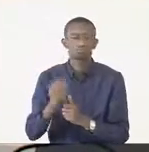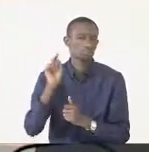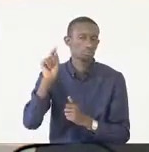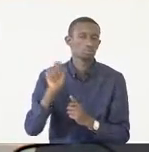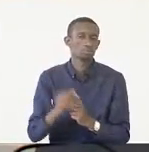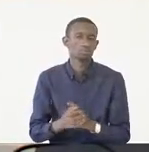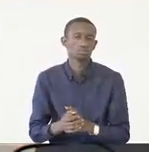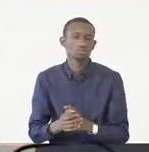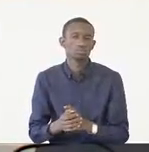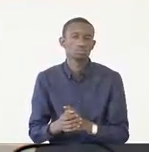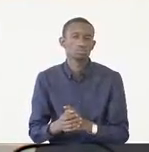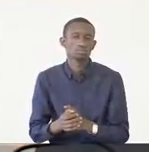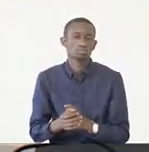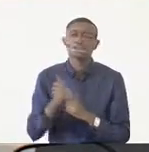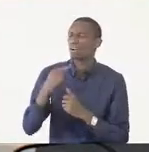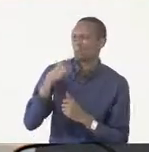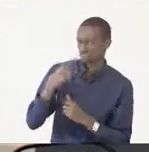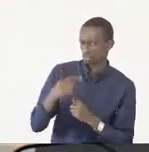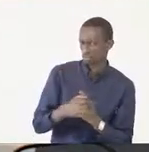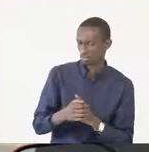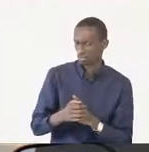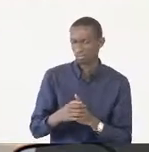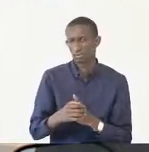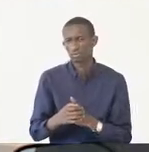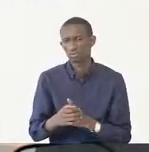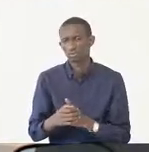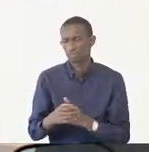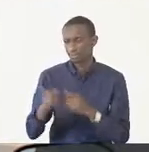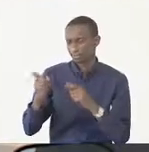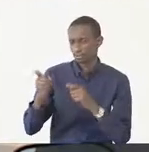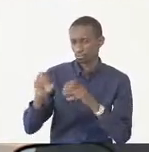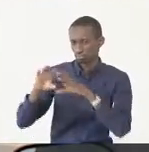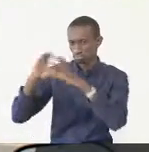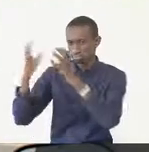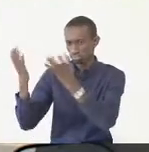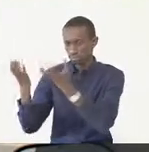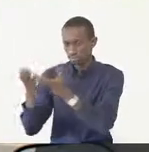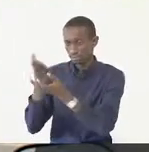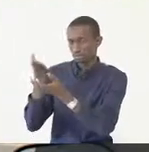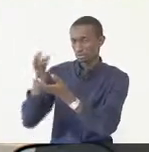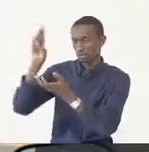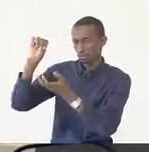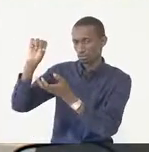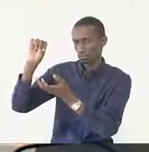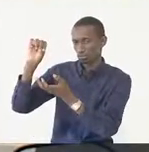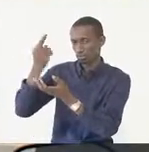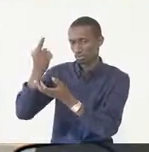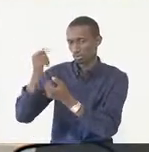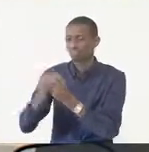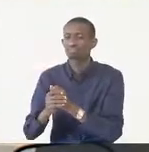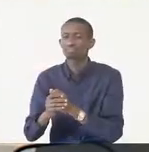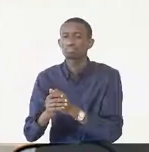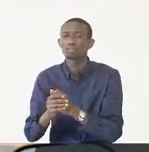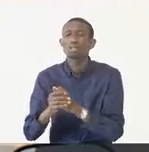axis. So, and what we are saying, we have this is the ball, this is the M1, and there is another one that